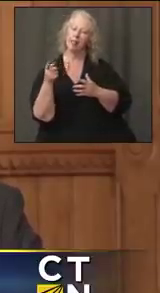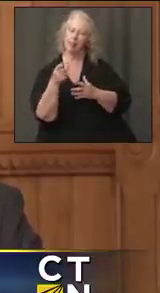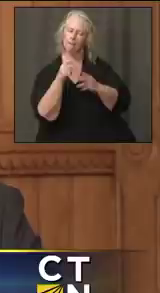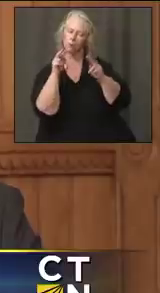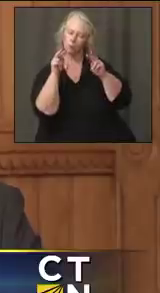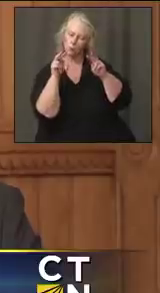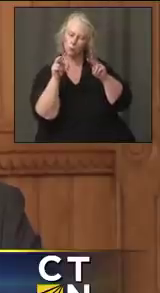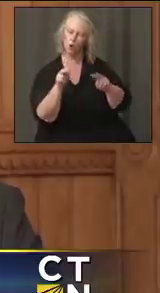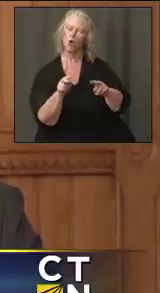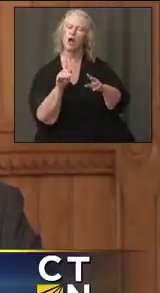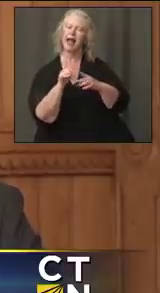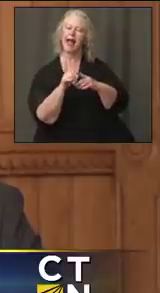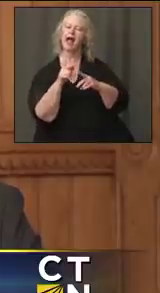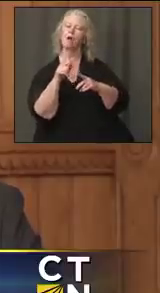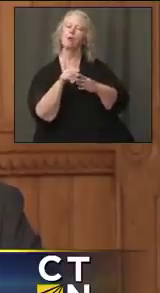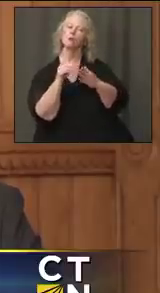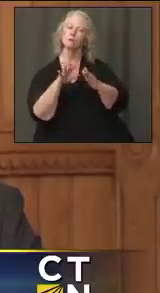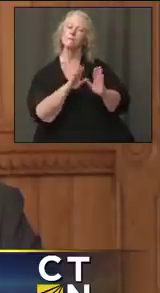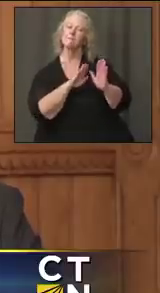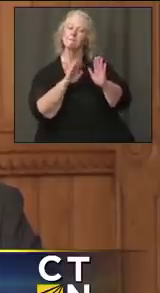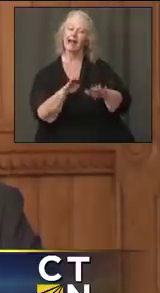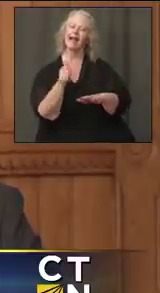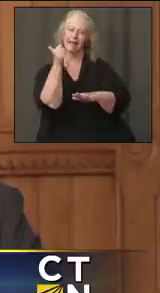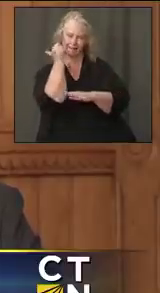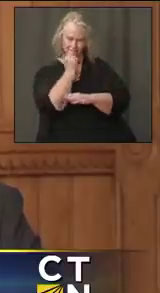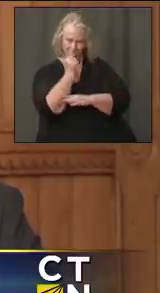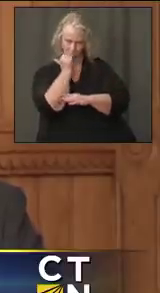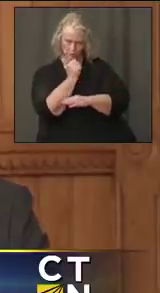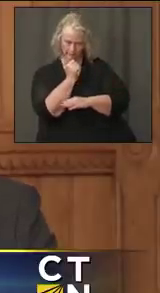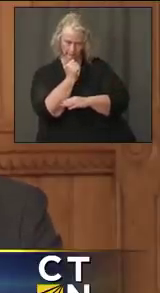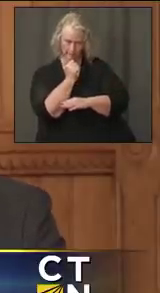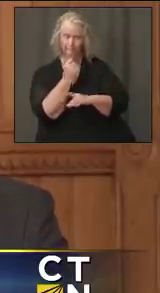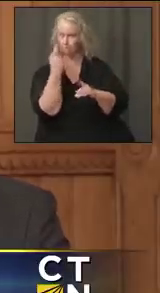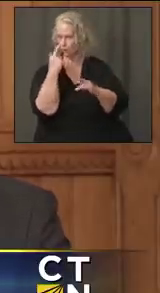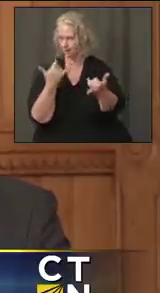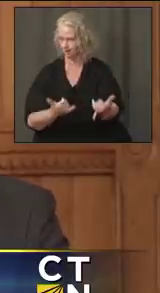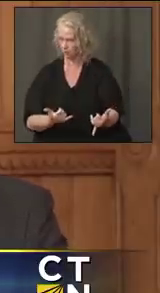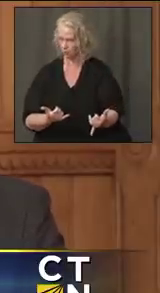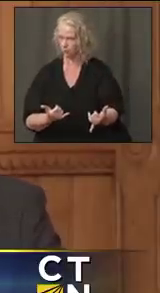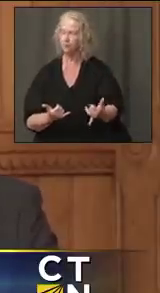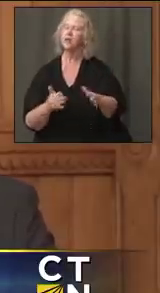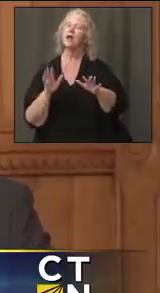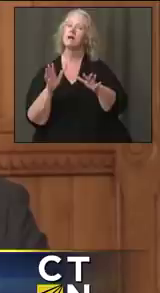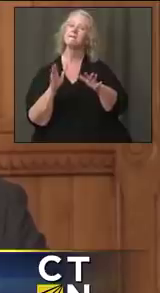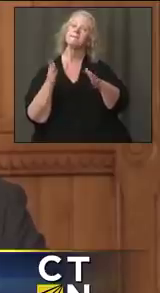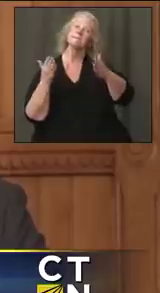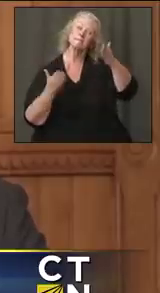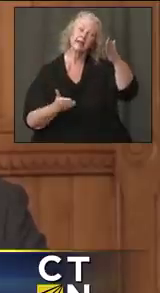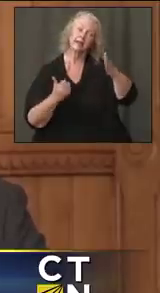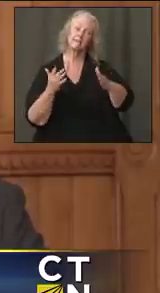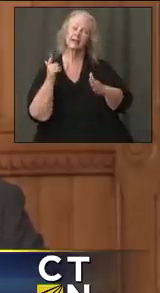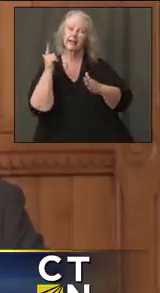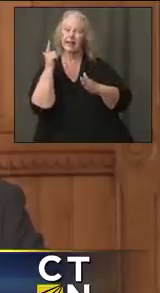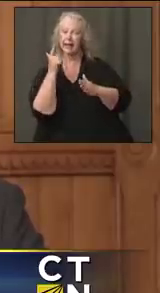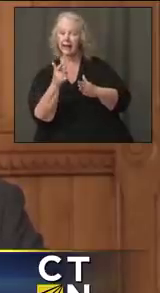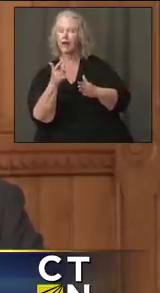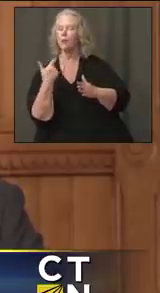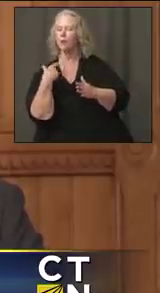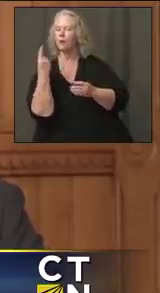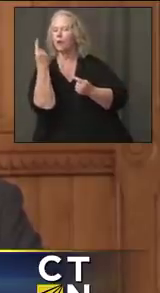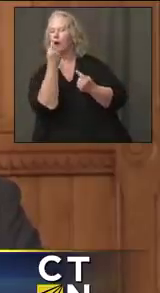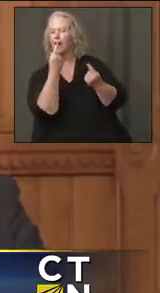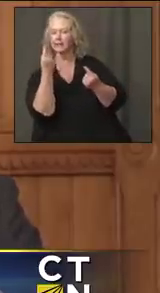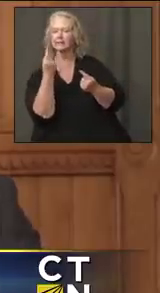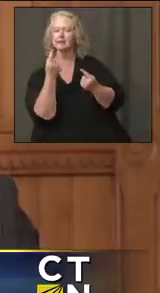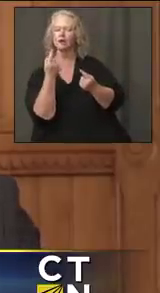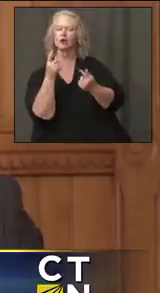Connecticut. There may be a need for an alternative plan that has some hybrid model, what we're calling a hybrid